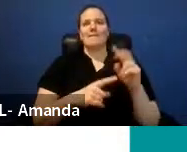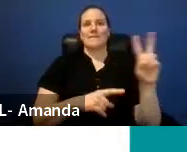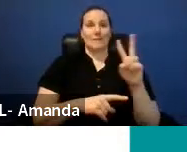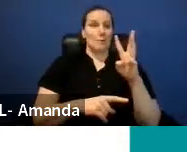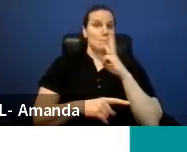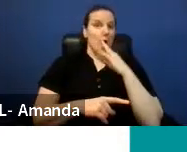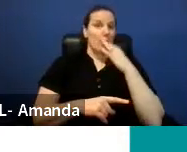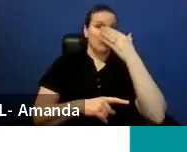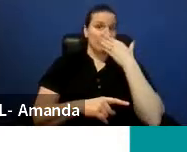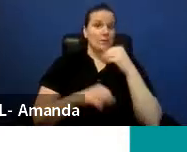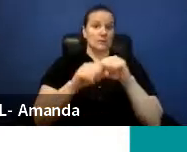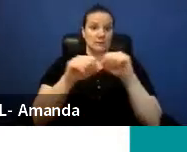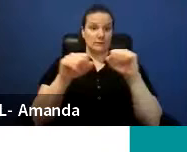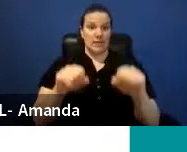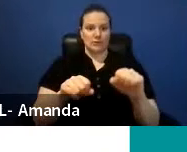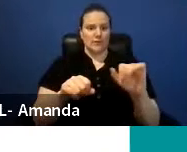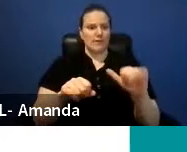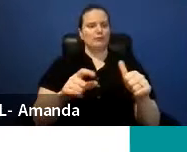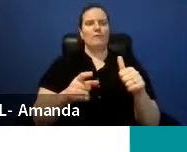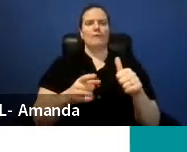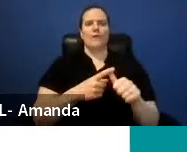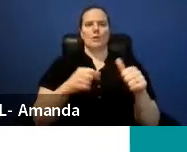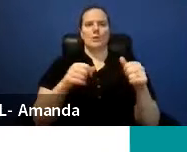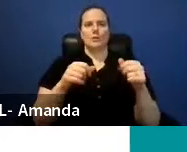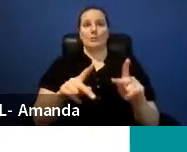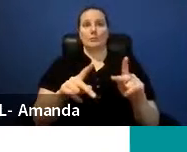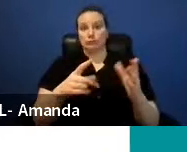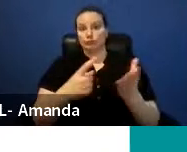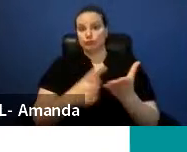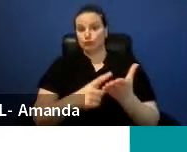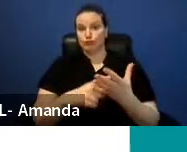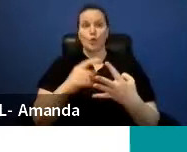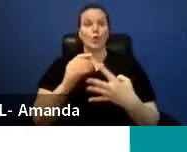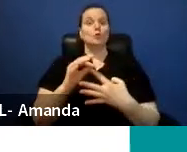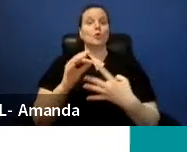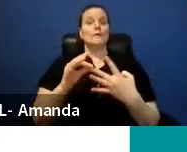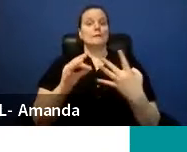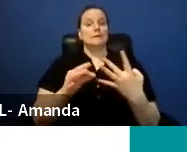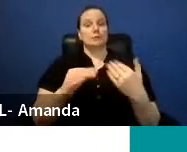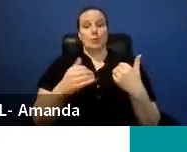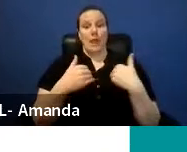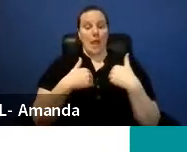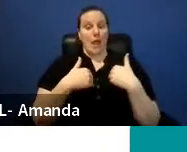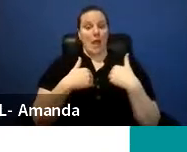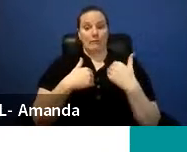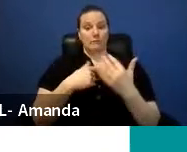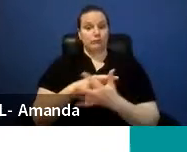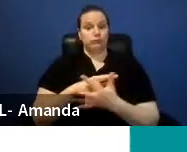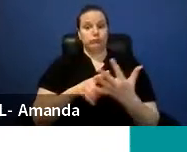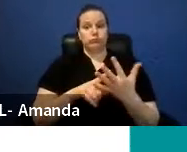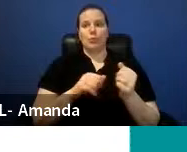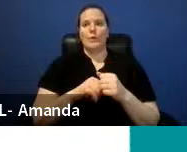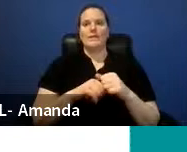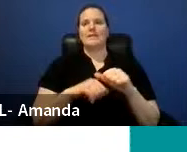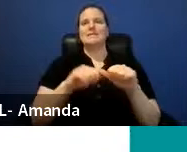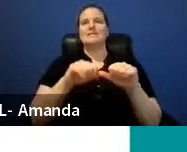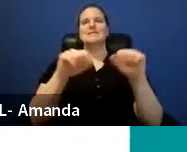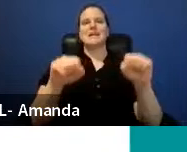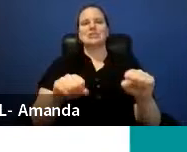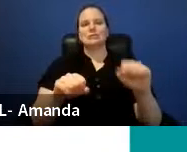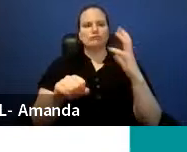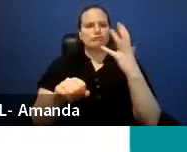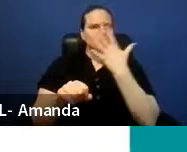waterfront station. This was our first opportunity to start talking about some of the choices that we have in front of us with regard to station